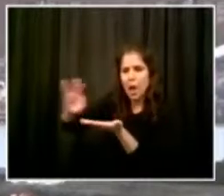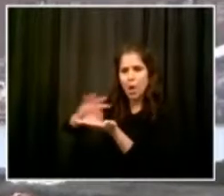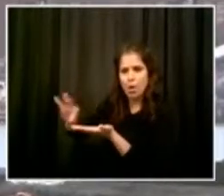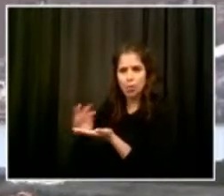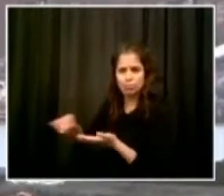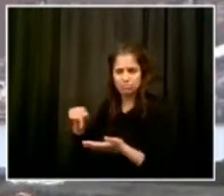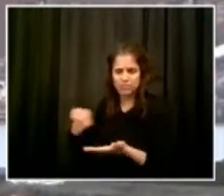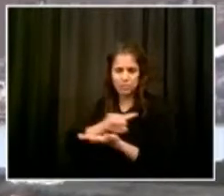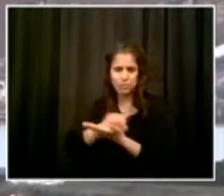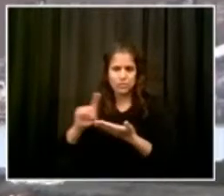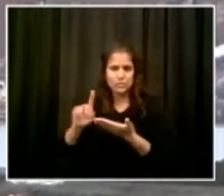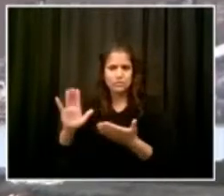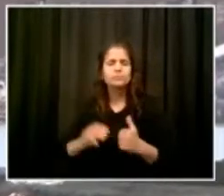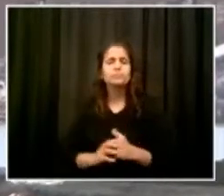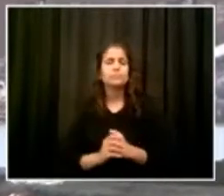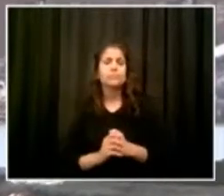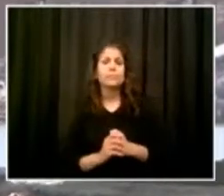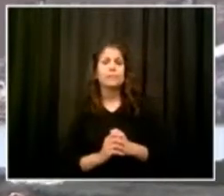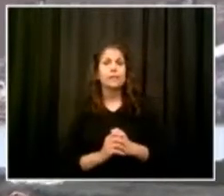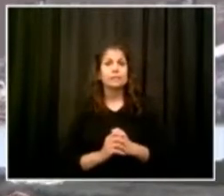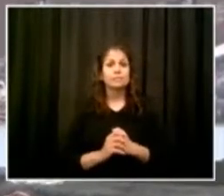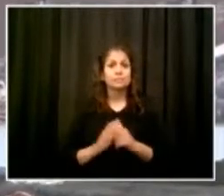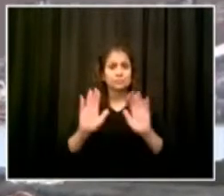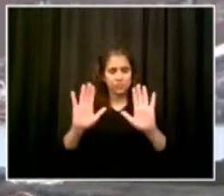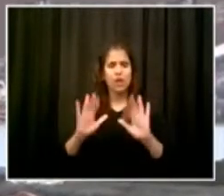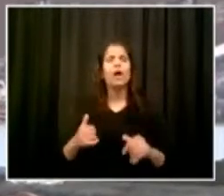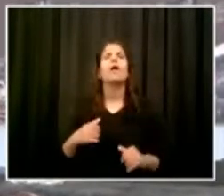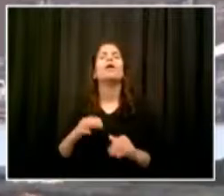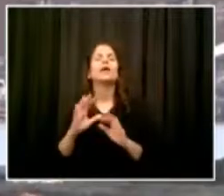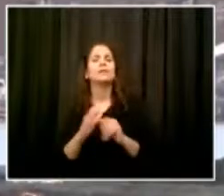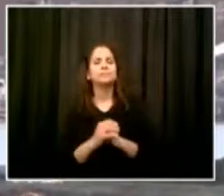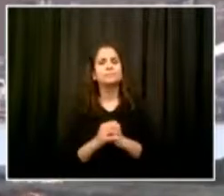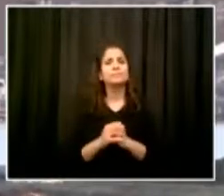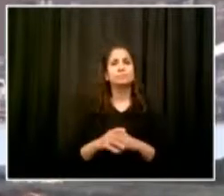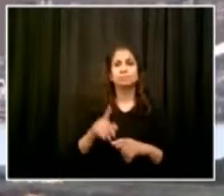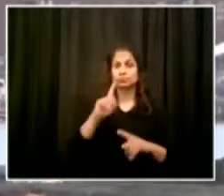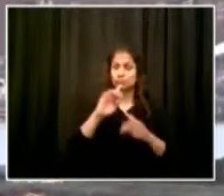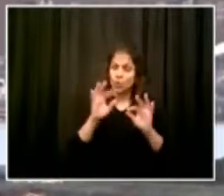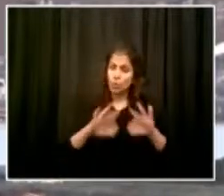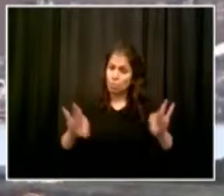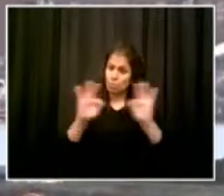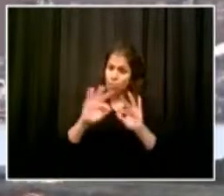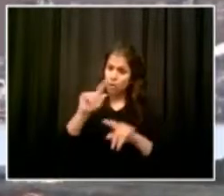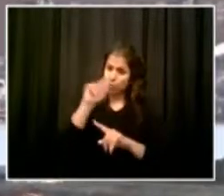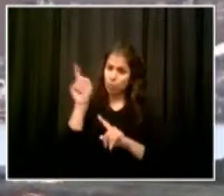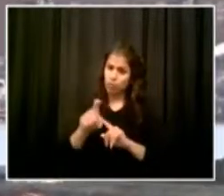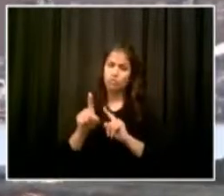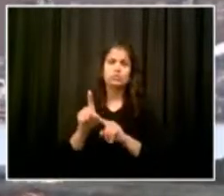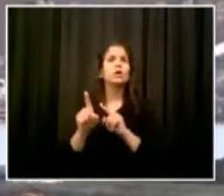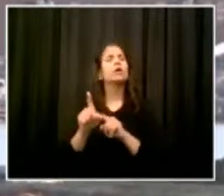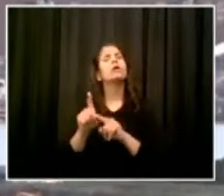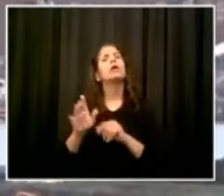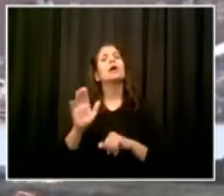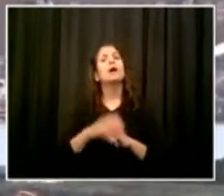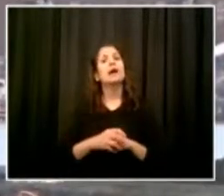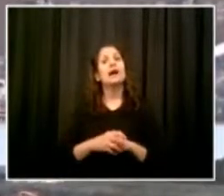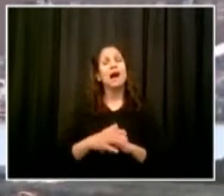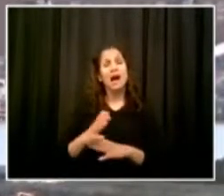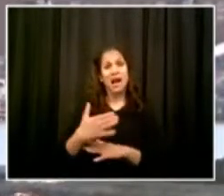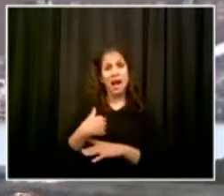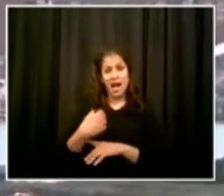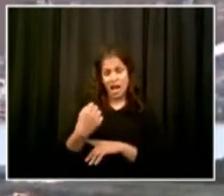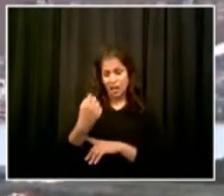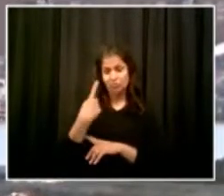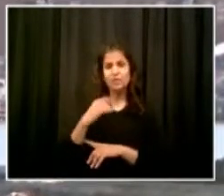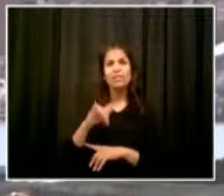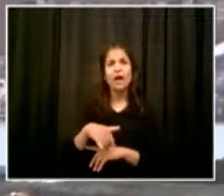Dave, the big question, so first of all, everybody has to make their own choice, and we respect that, right? People have to find their way. This is an absolutely